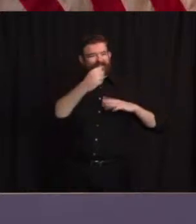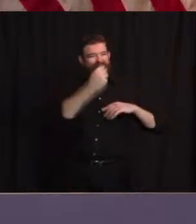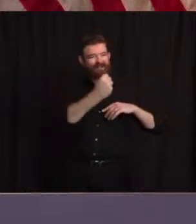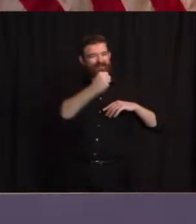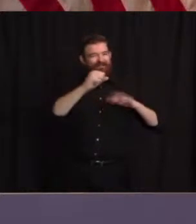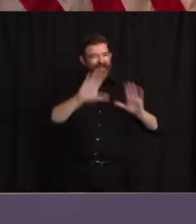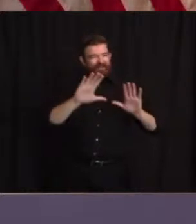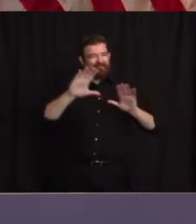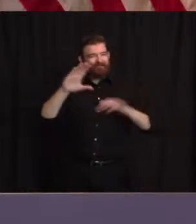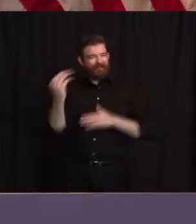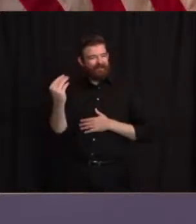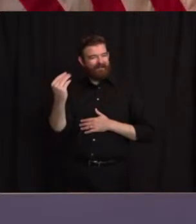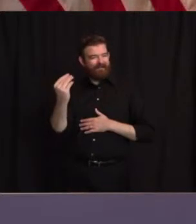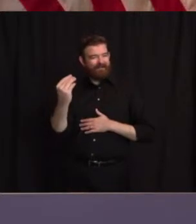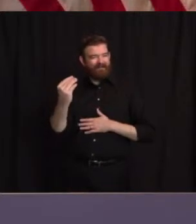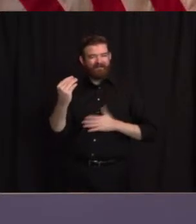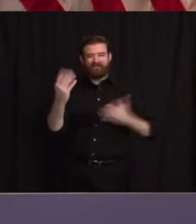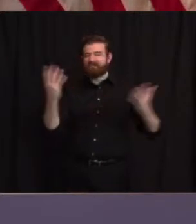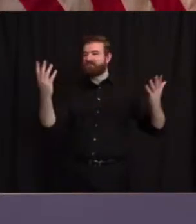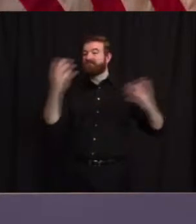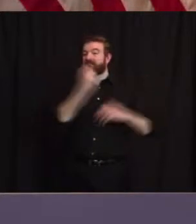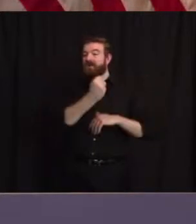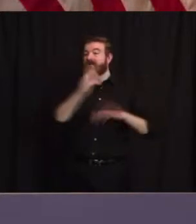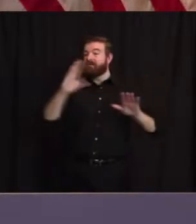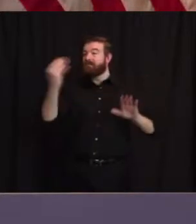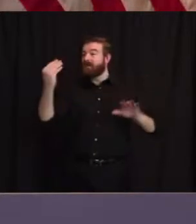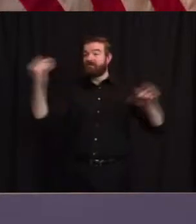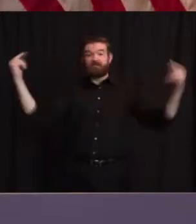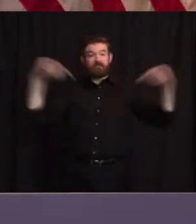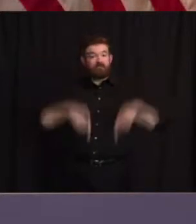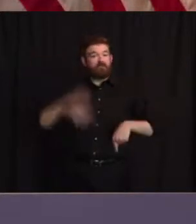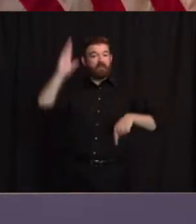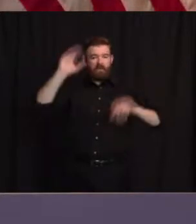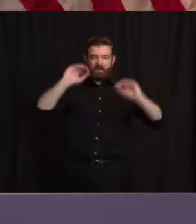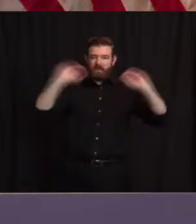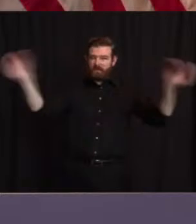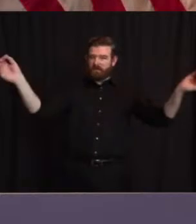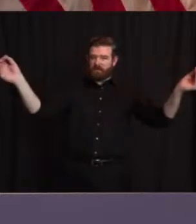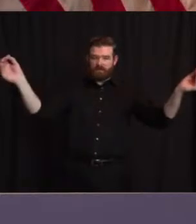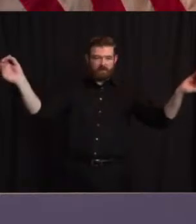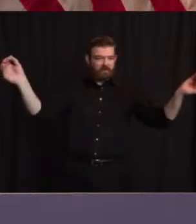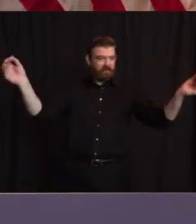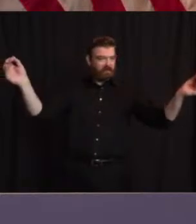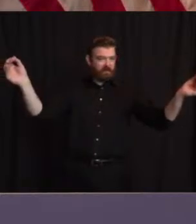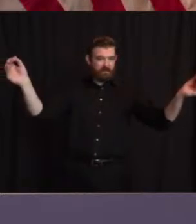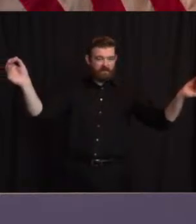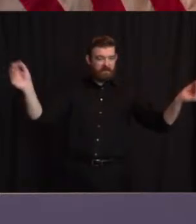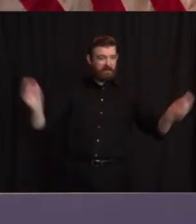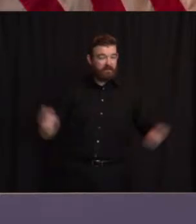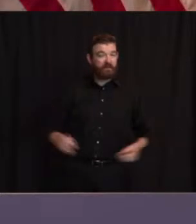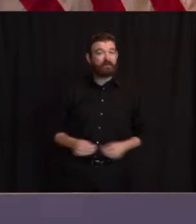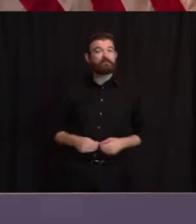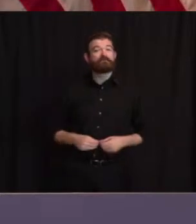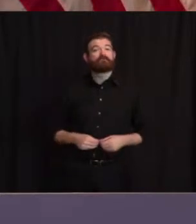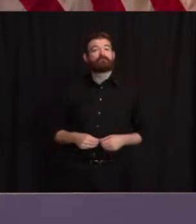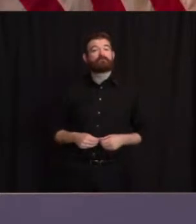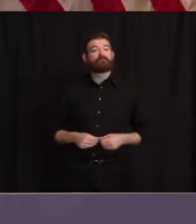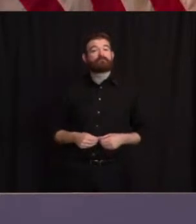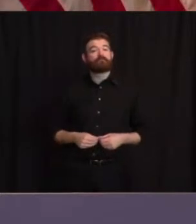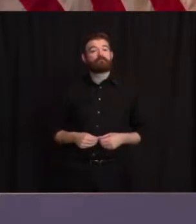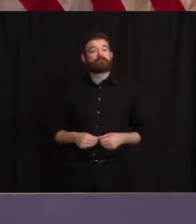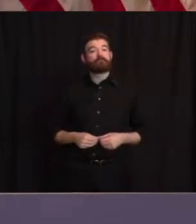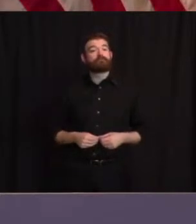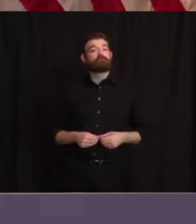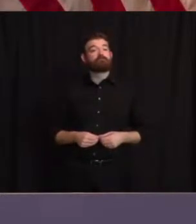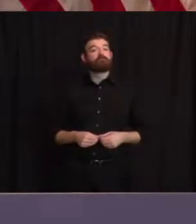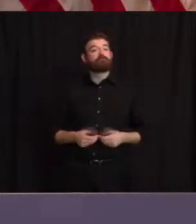Monday. We reserve the right, Dan Bryan is with us today, we'll reserve the right to get on the phone with you